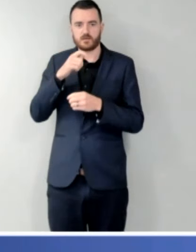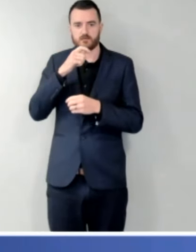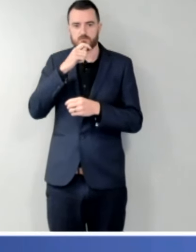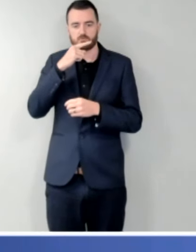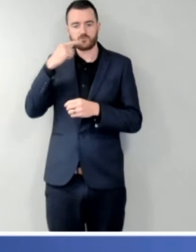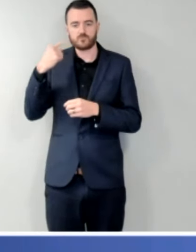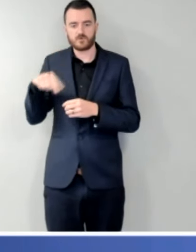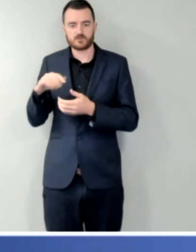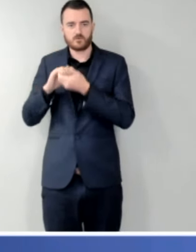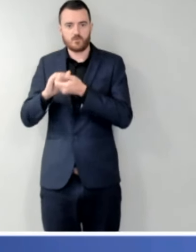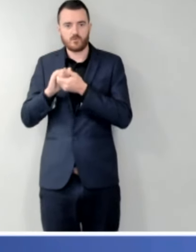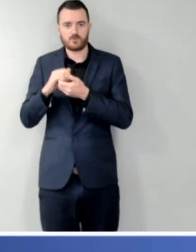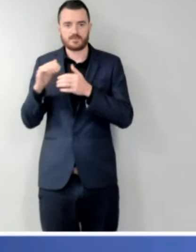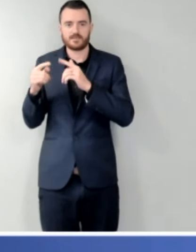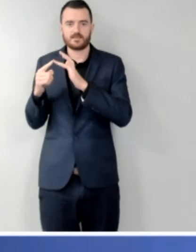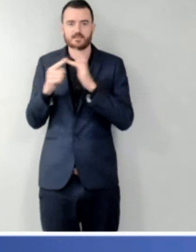Ukraine.